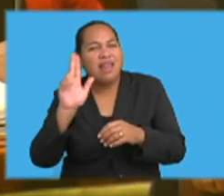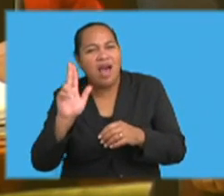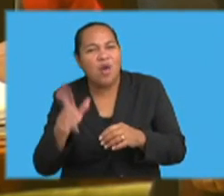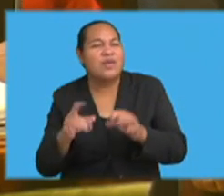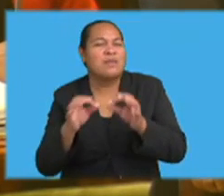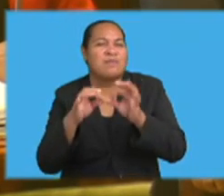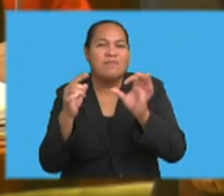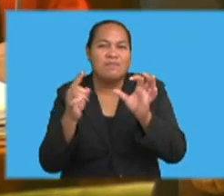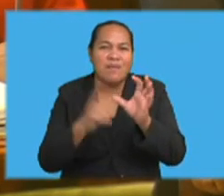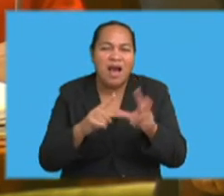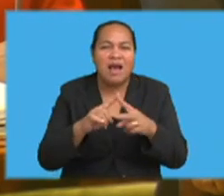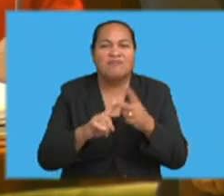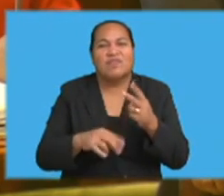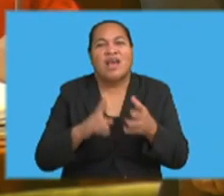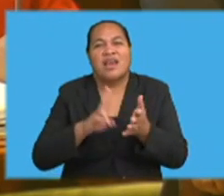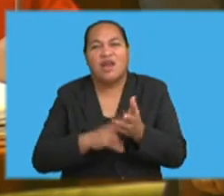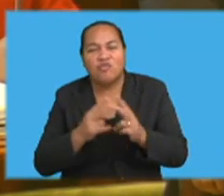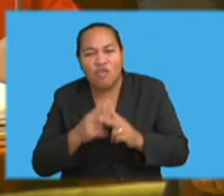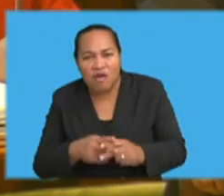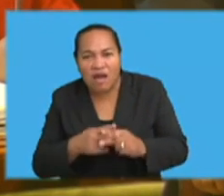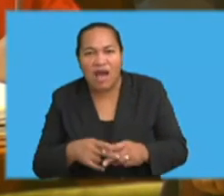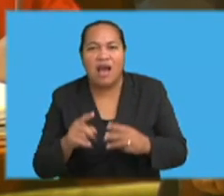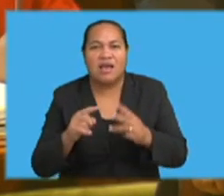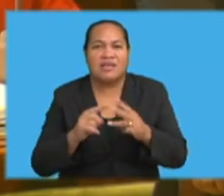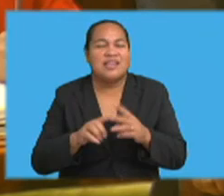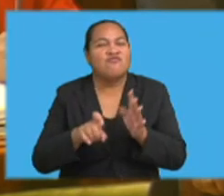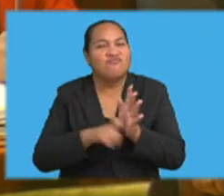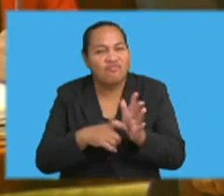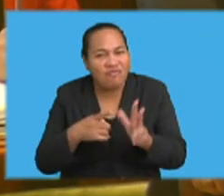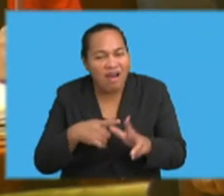Ba, Lomawai in Nandronga, Nanuko Wailevu in Ra,